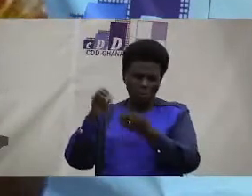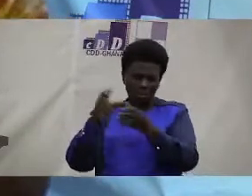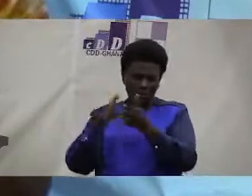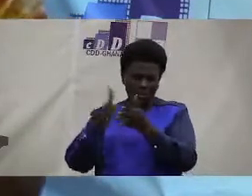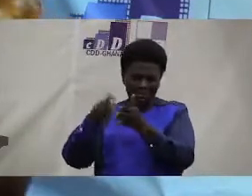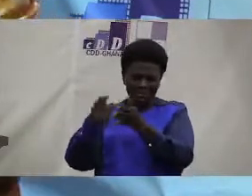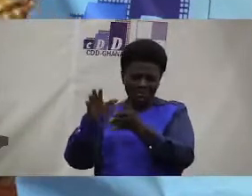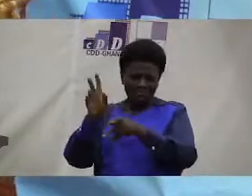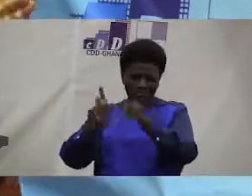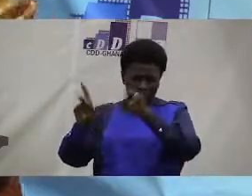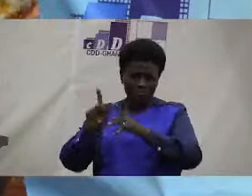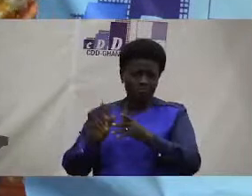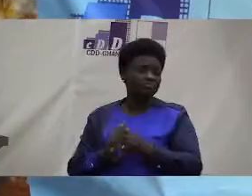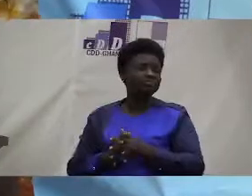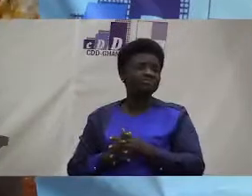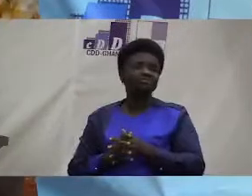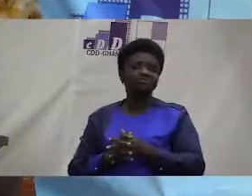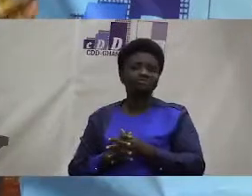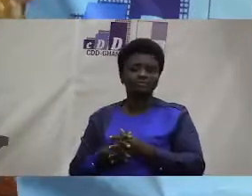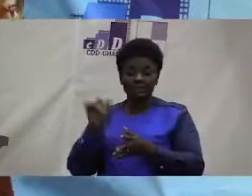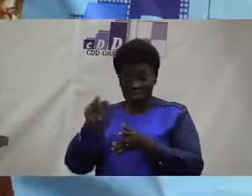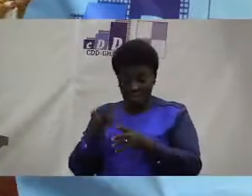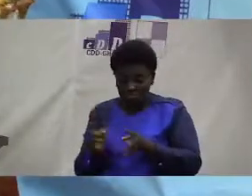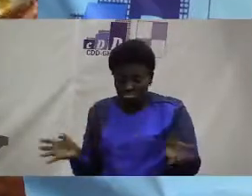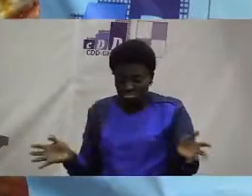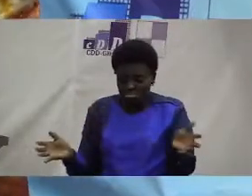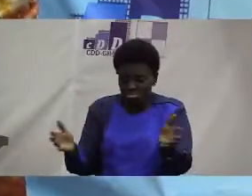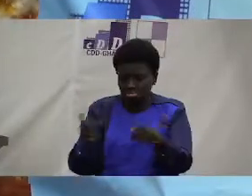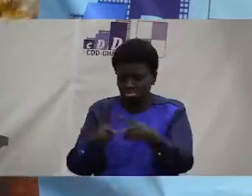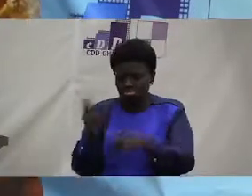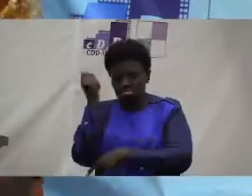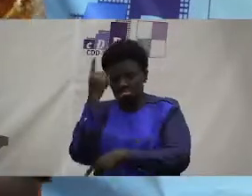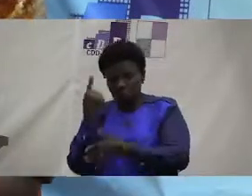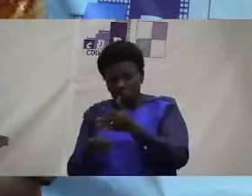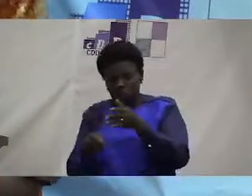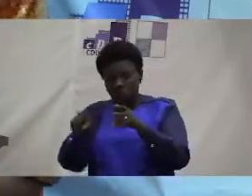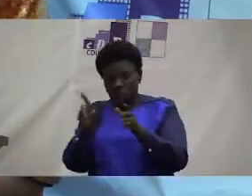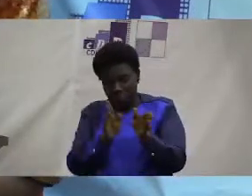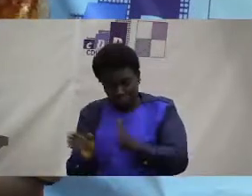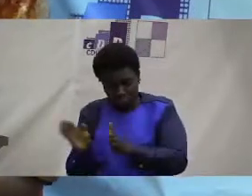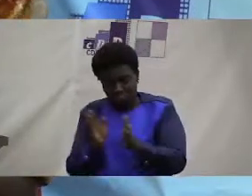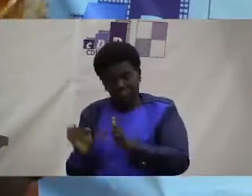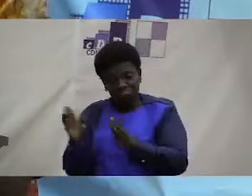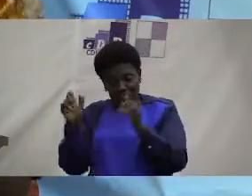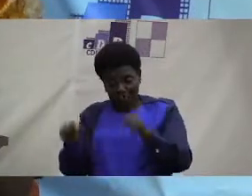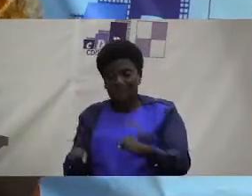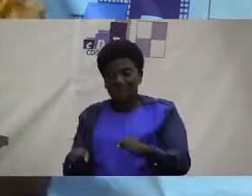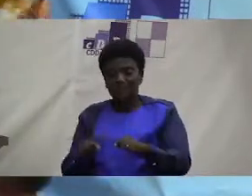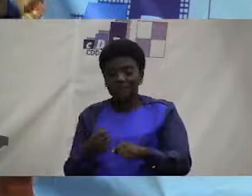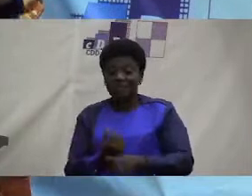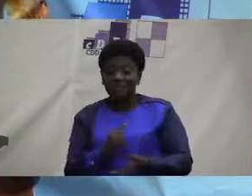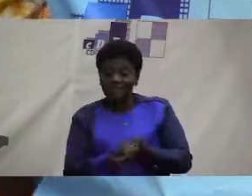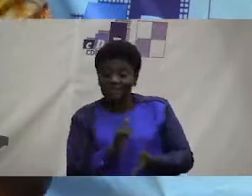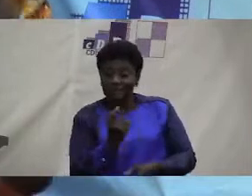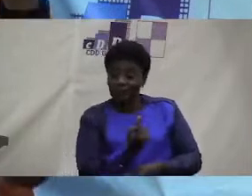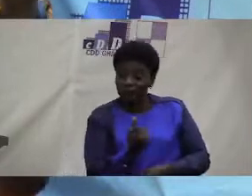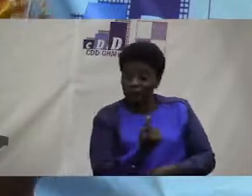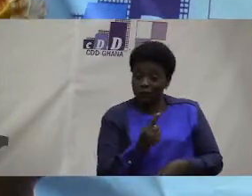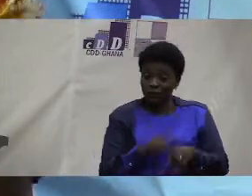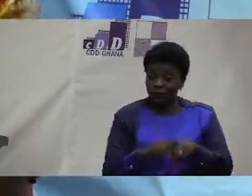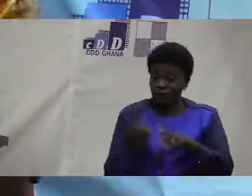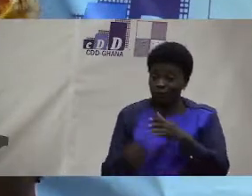latch on and we are even able to understand what they are actually planning, let alone downgrading